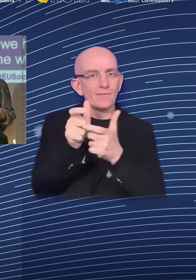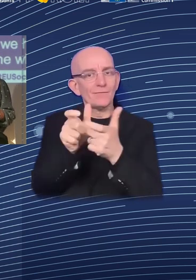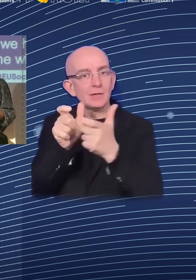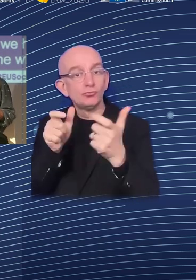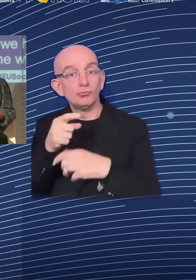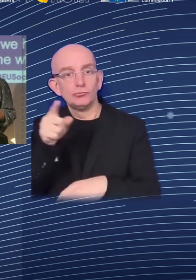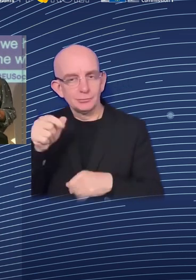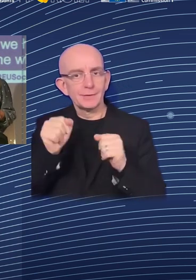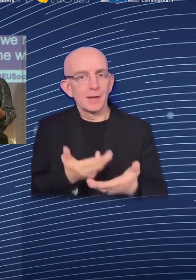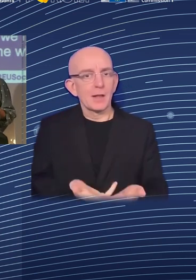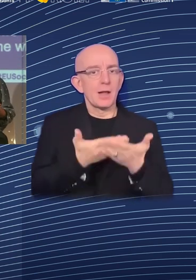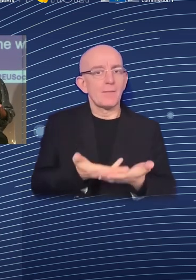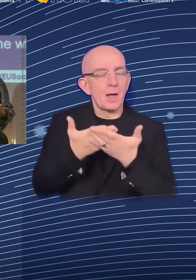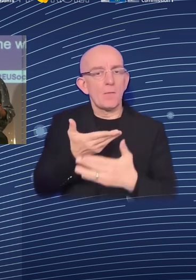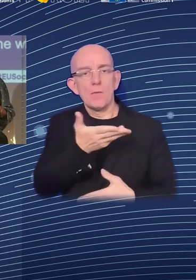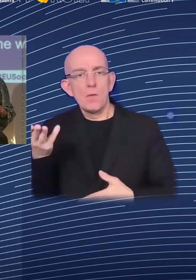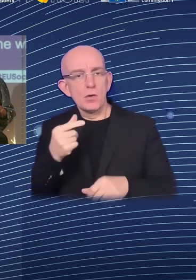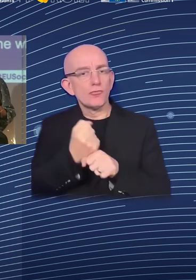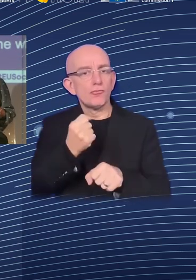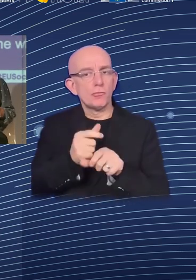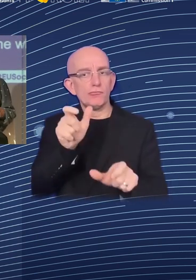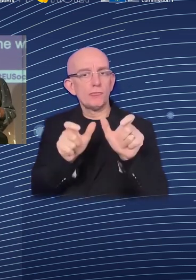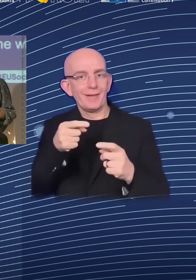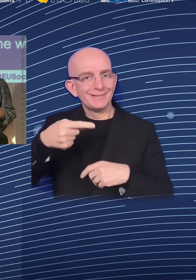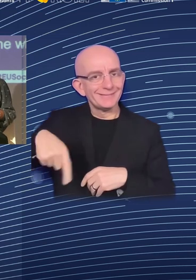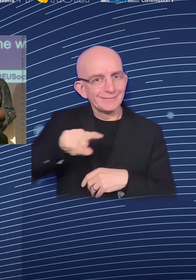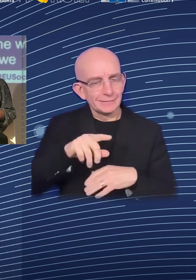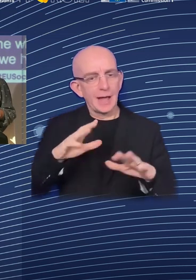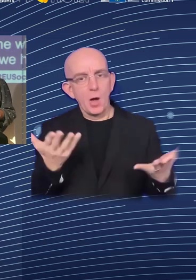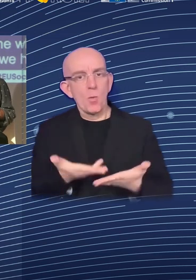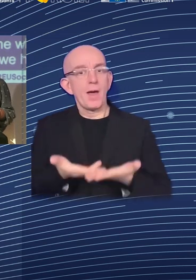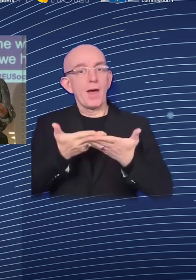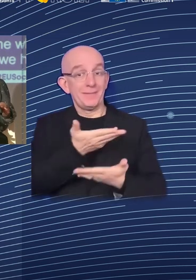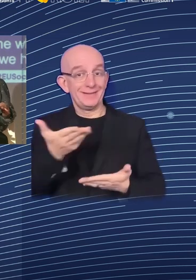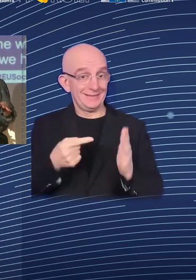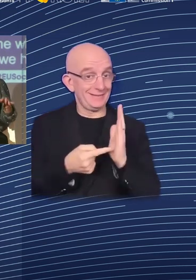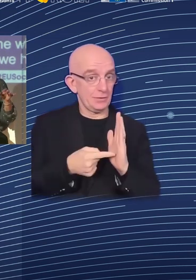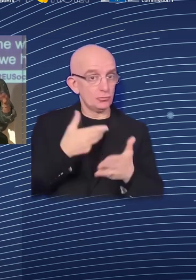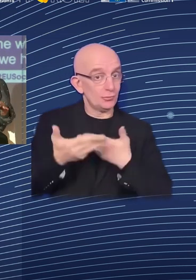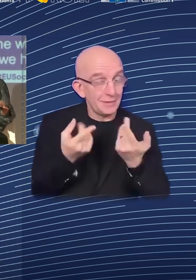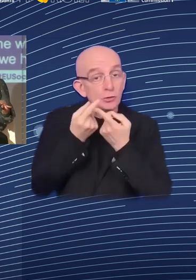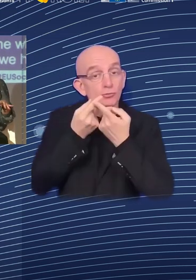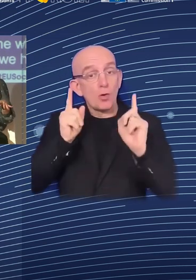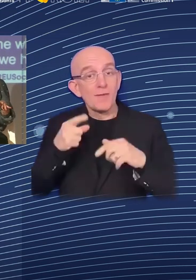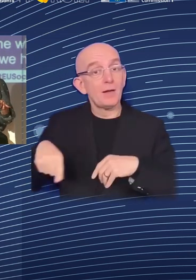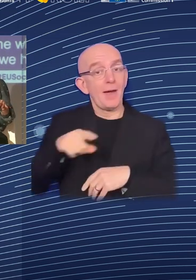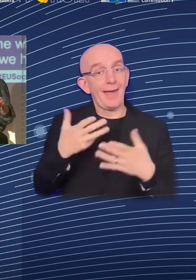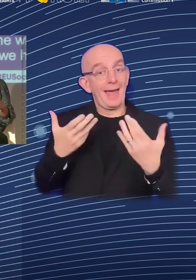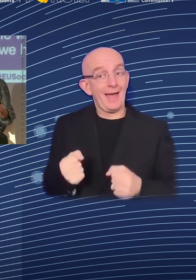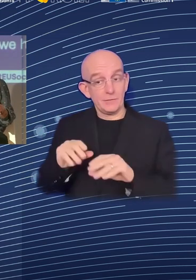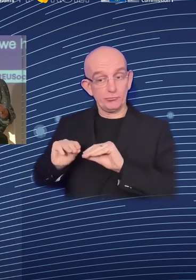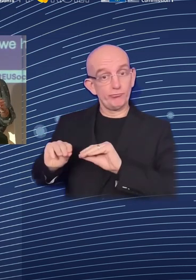we have a school digital coordinators. It's very good position. It is a pedagogue, it's not